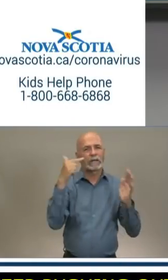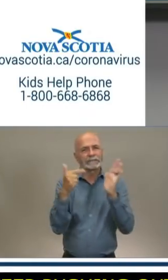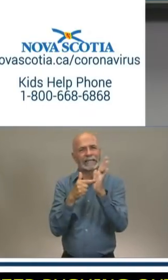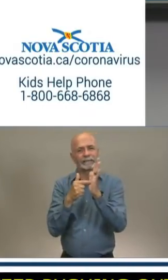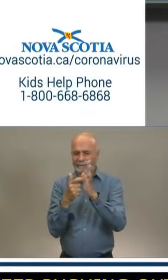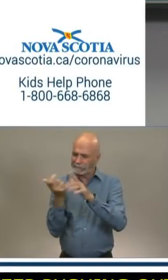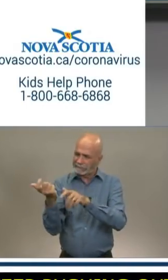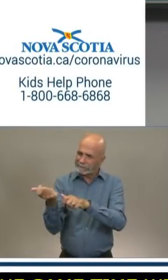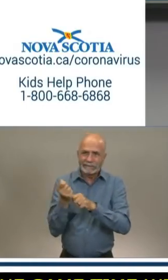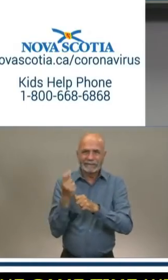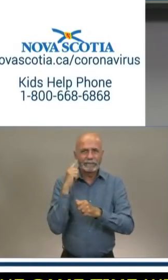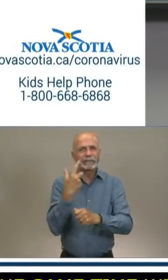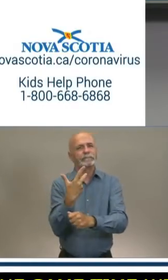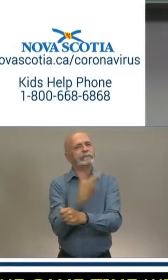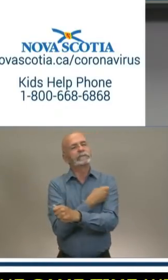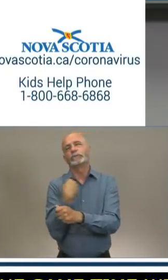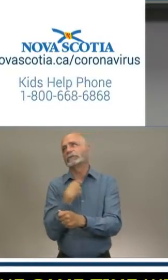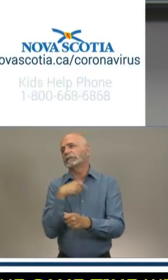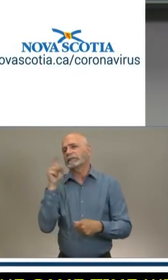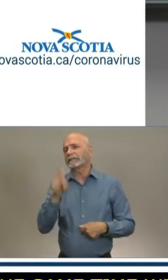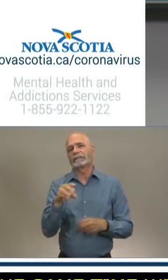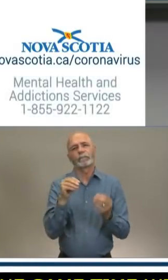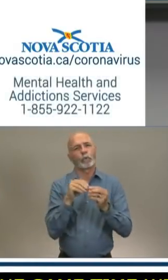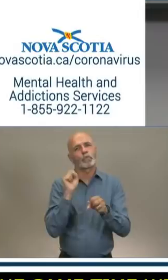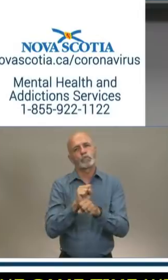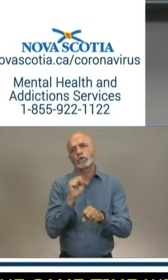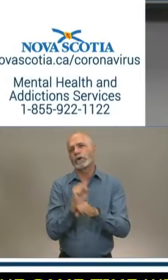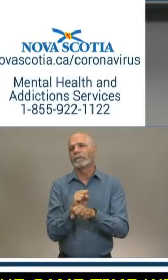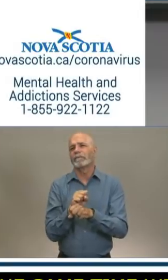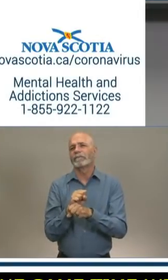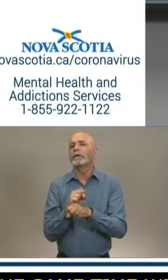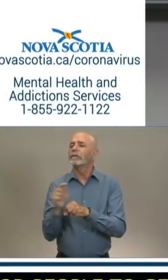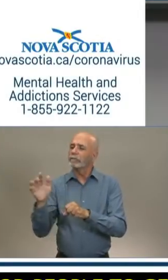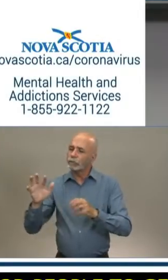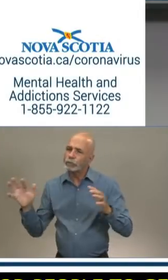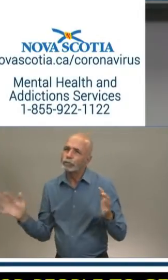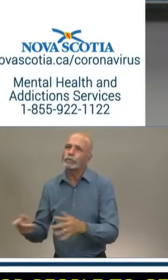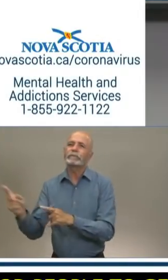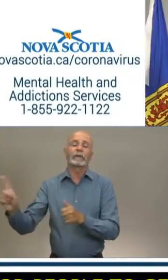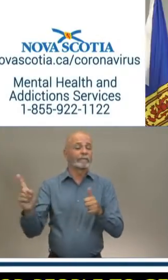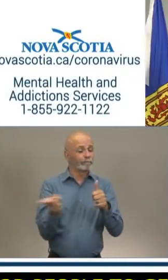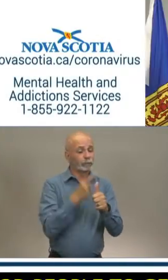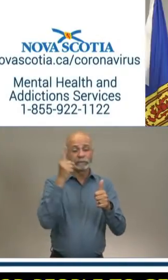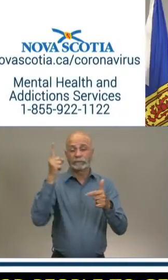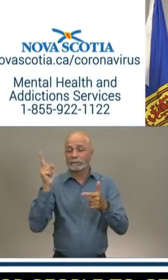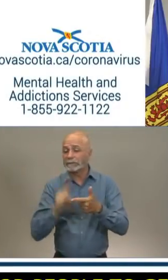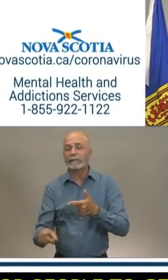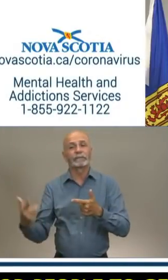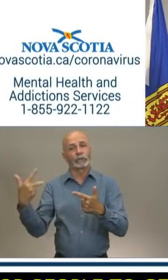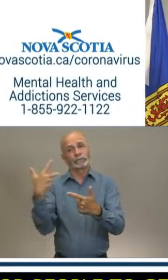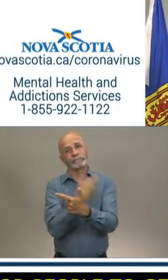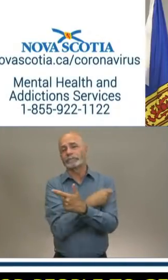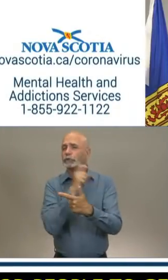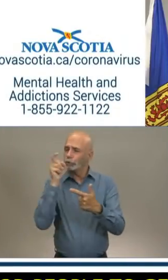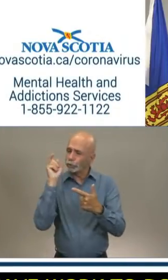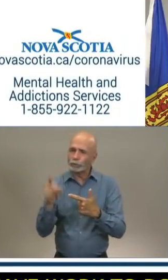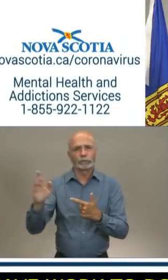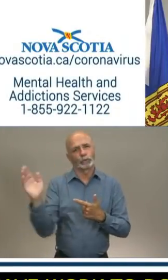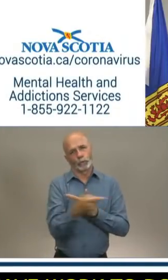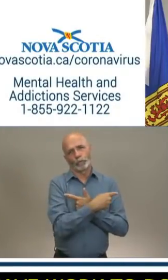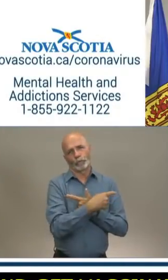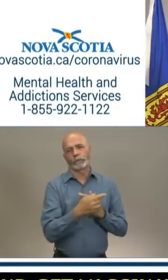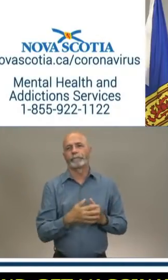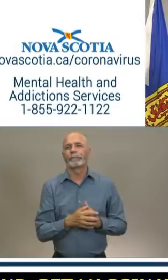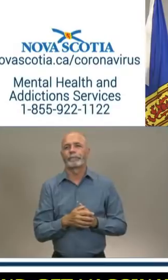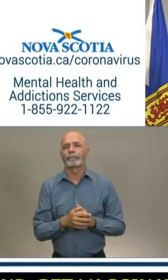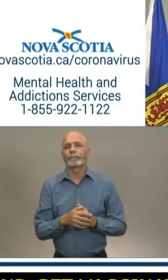Scotians still need to show up and get vaccinated, whether it's their first dose or second dose. Next, we'll go to Lindsay Armstrong from the Coast.